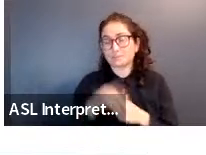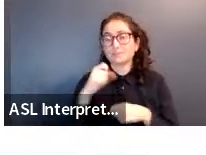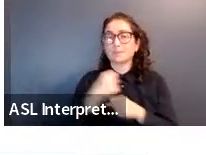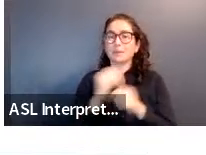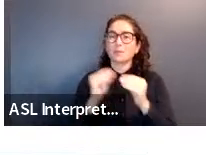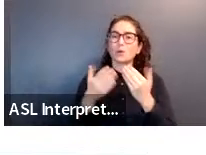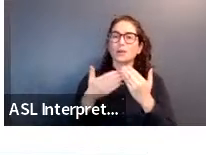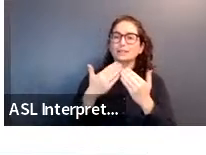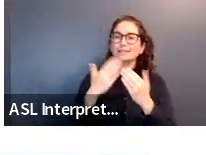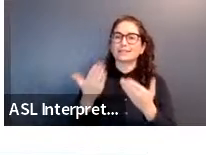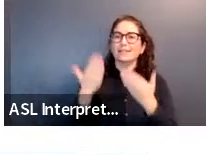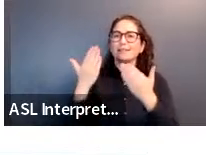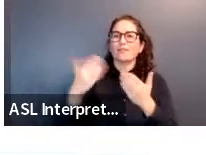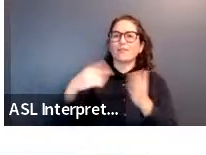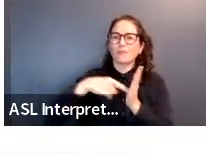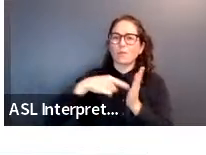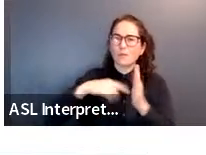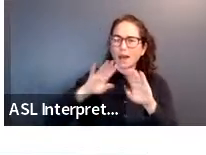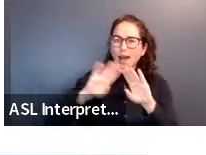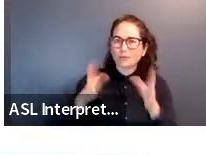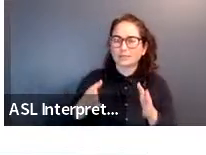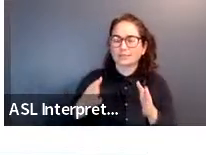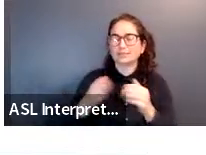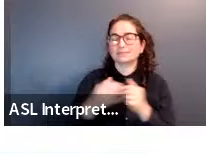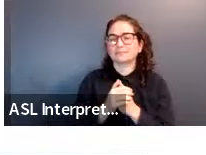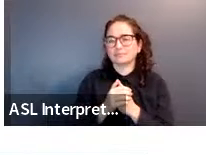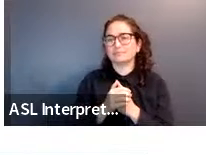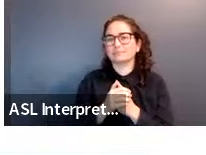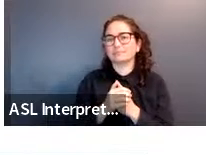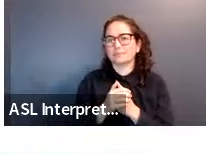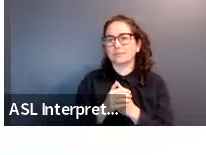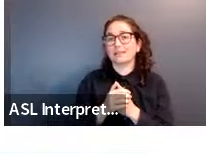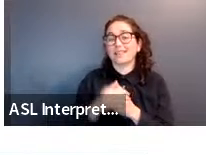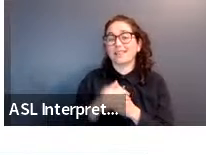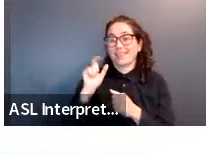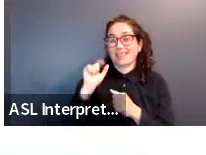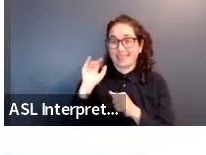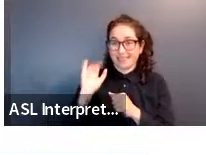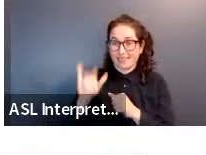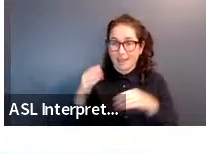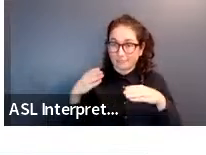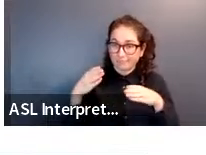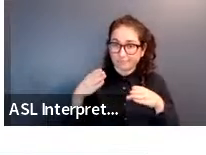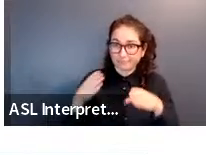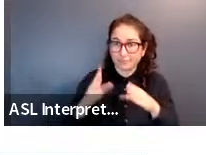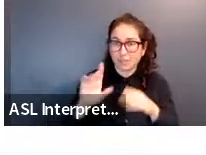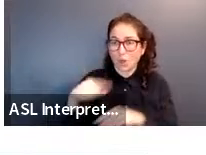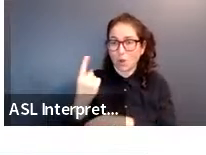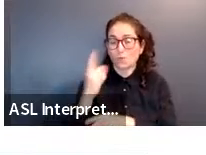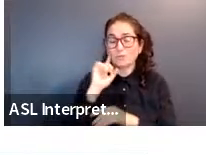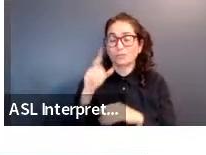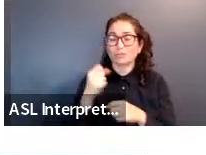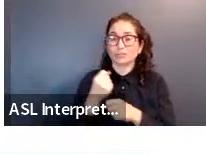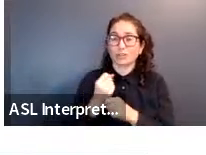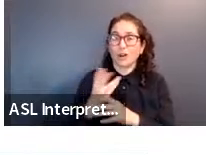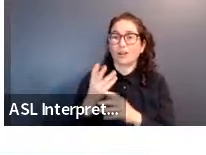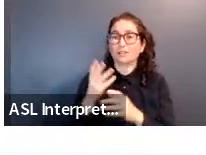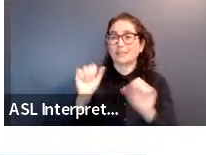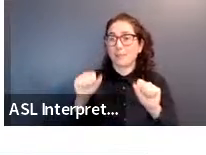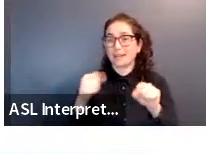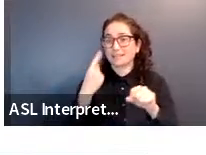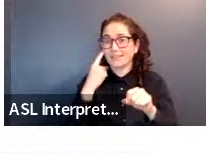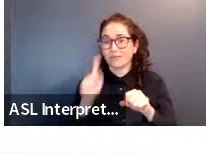to deliver affordable housing as of right. And this move alone could create capacity for tens